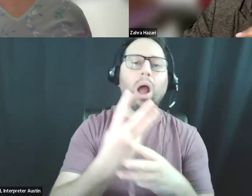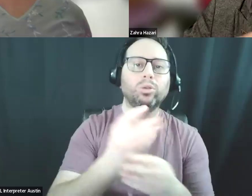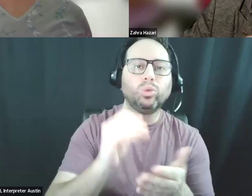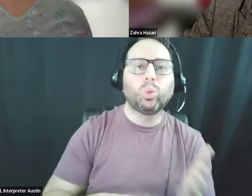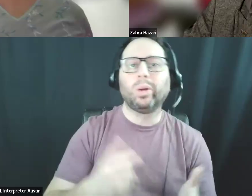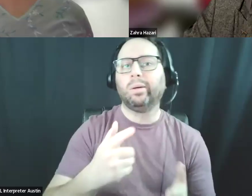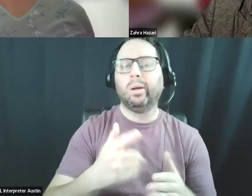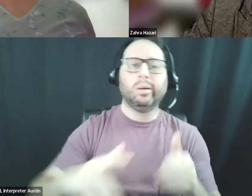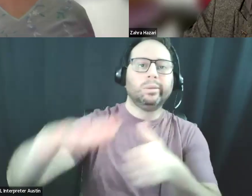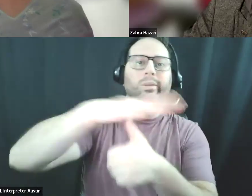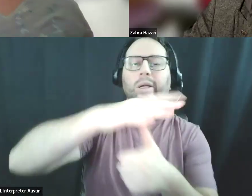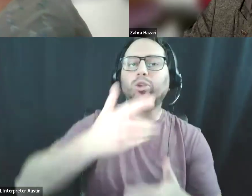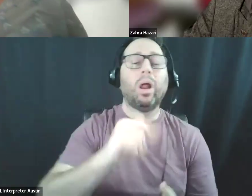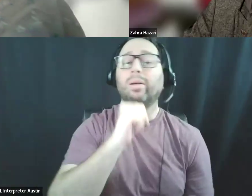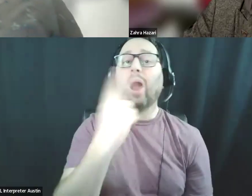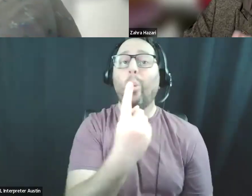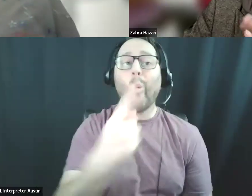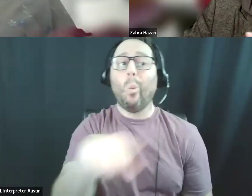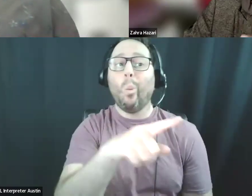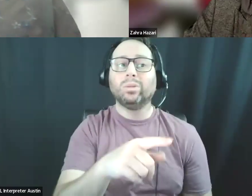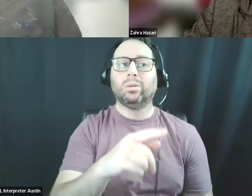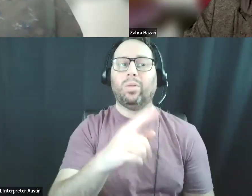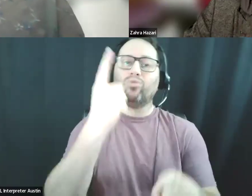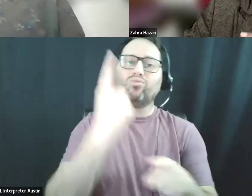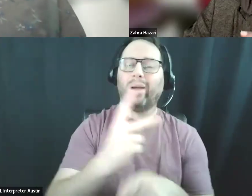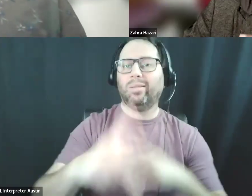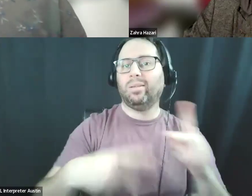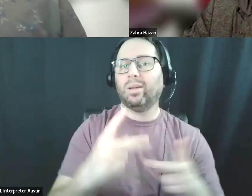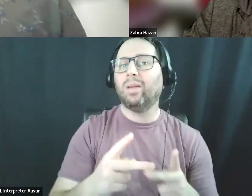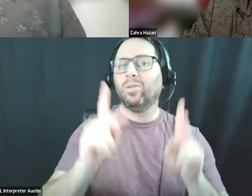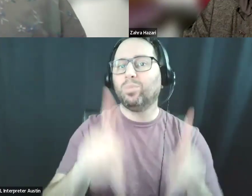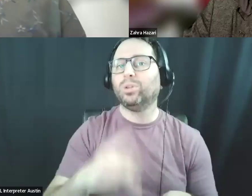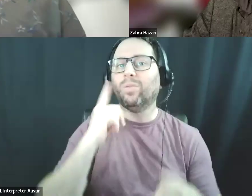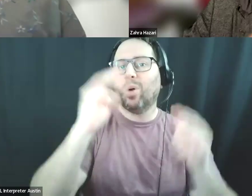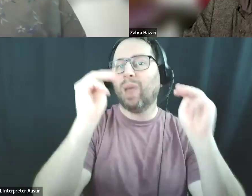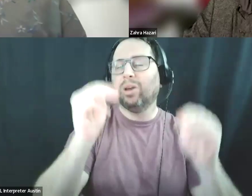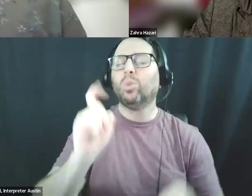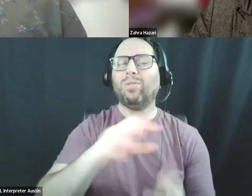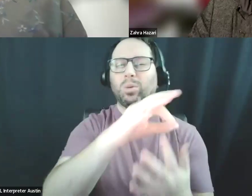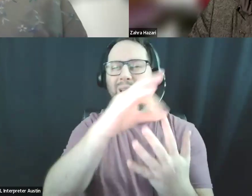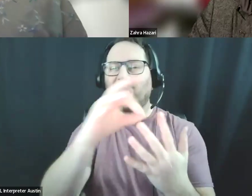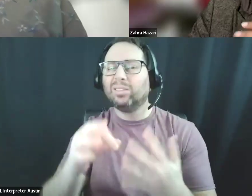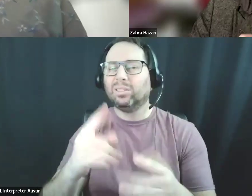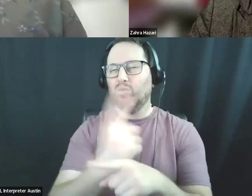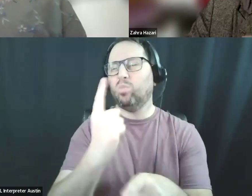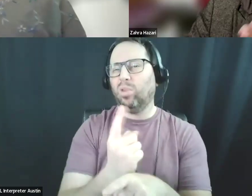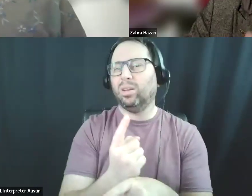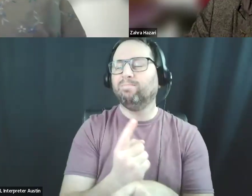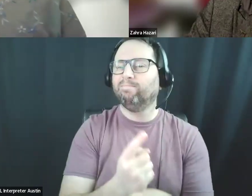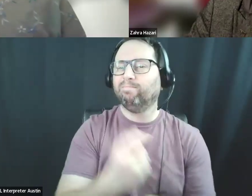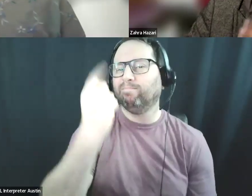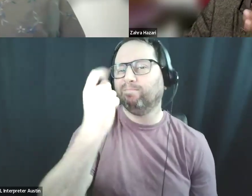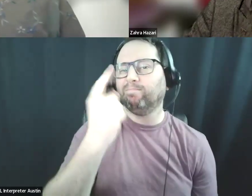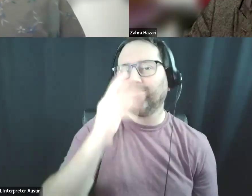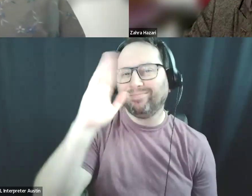of them are going to be the kinds of support. So it's like selecting the mentors appropriately. And because you're paying